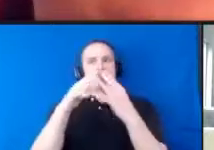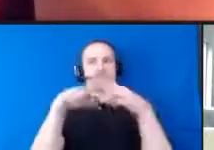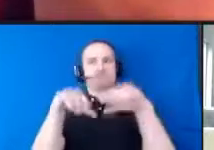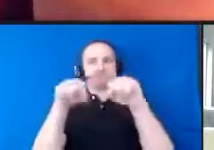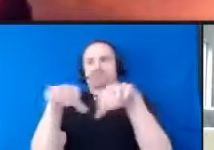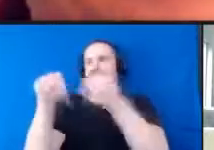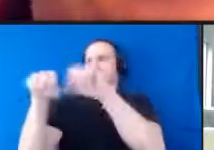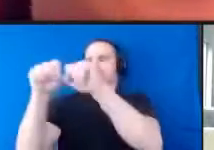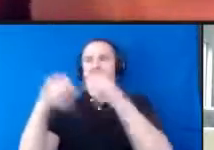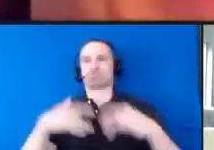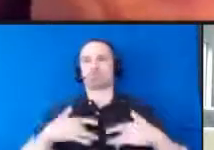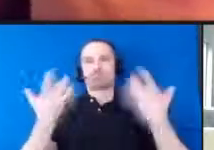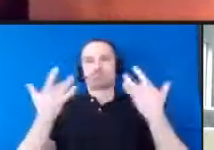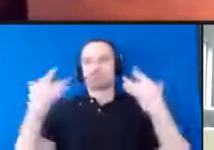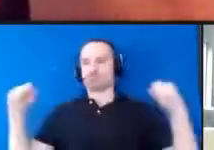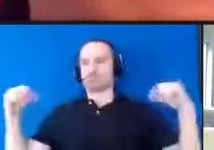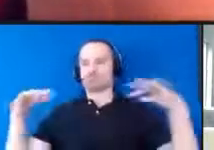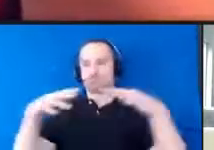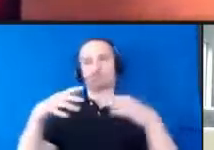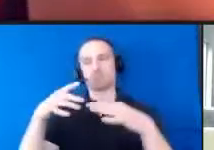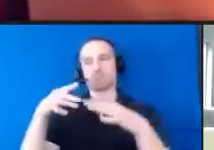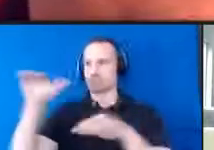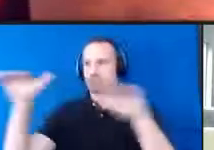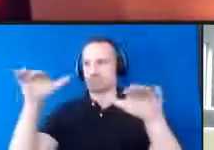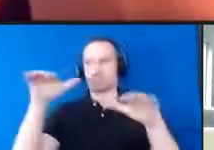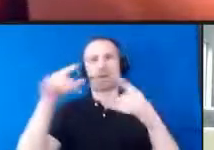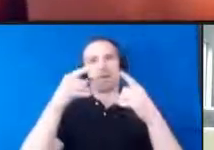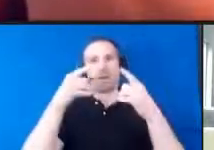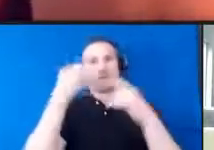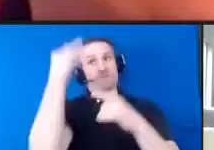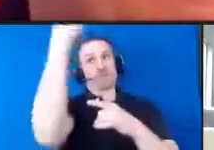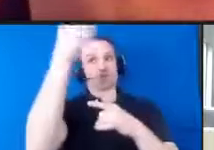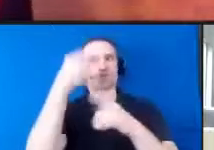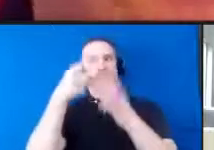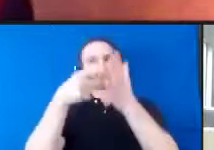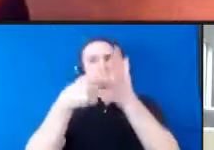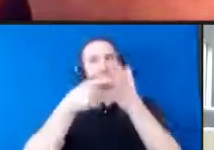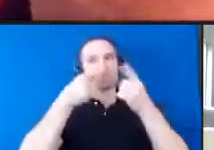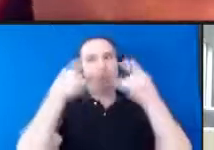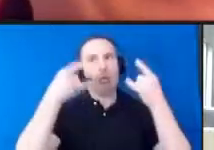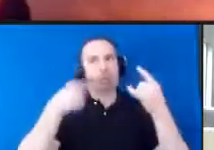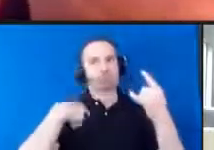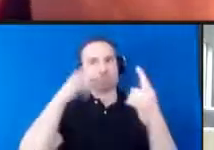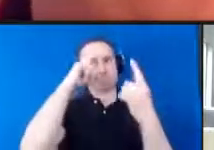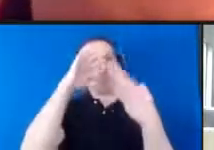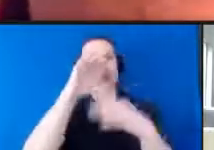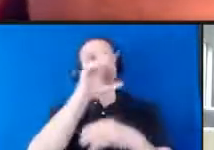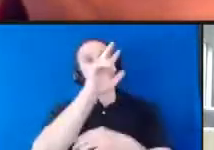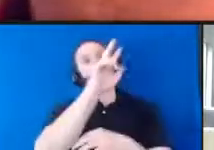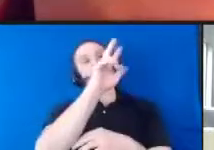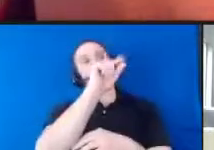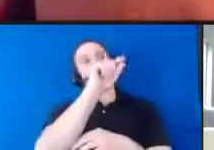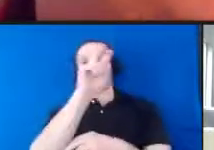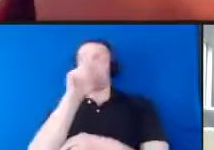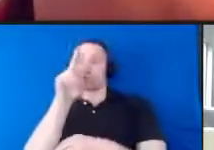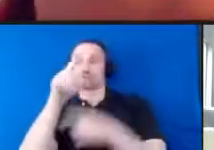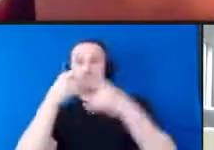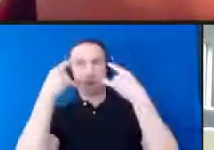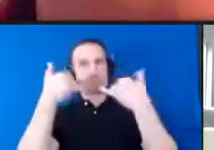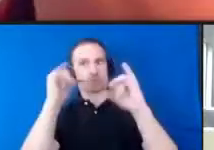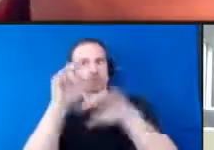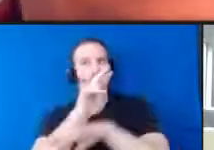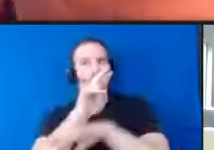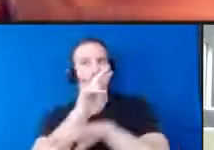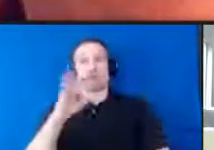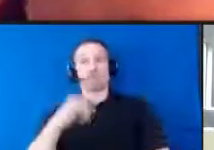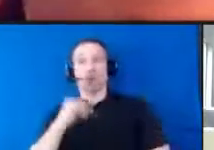I could easily see a need for masks into 2022. If I'm wrong and we get rid of them before then, that would be